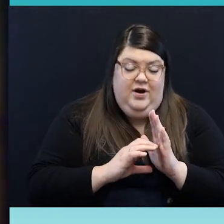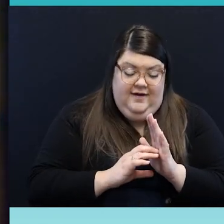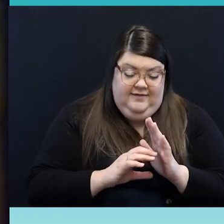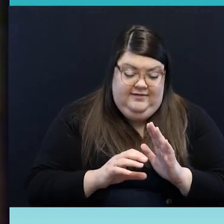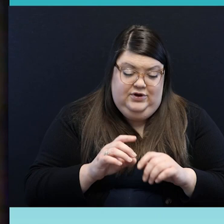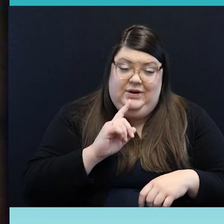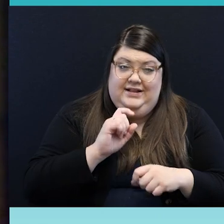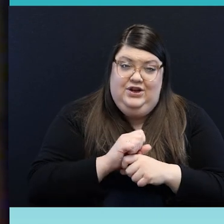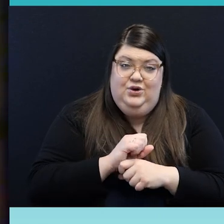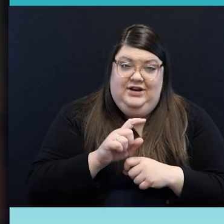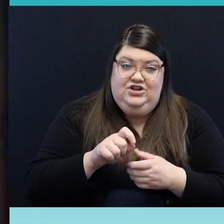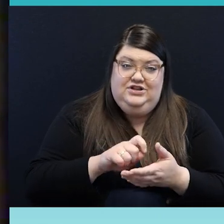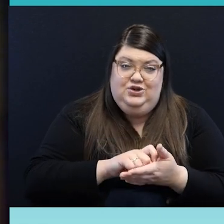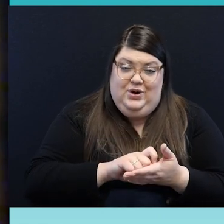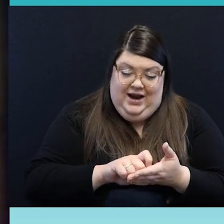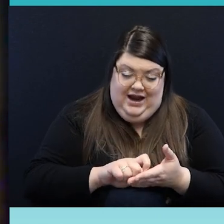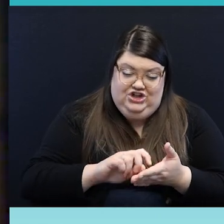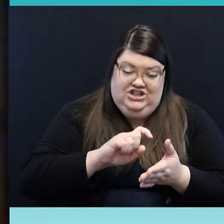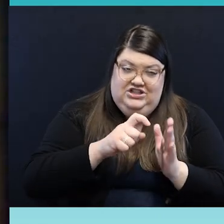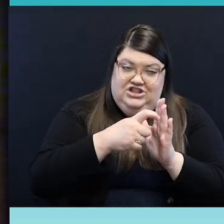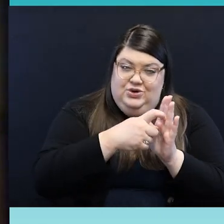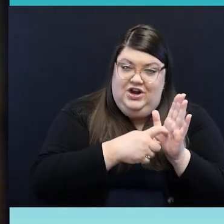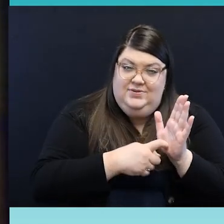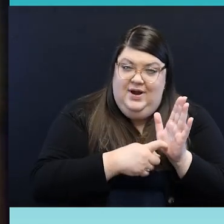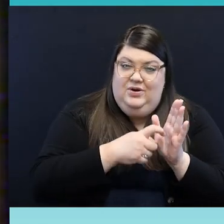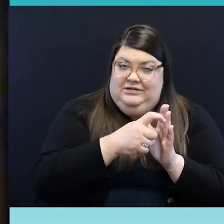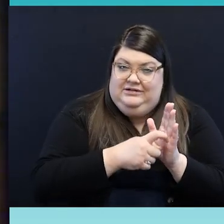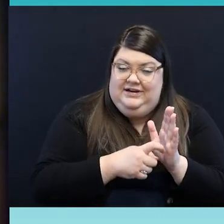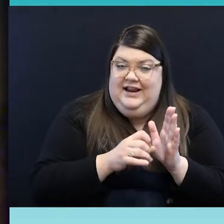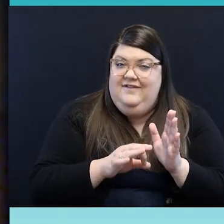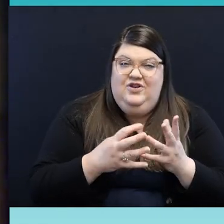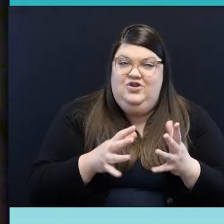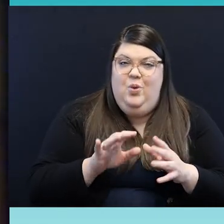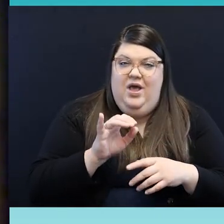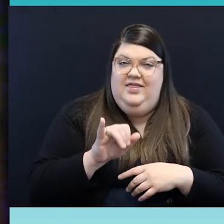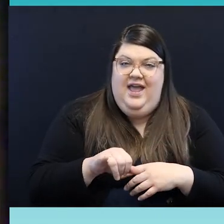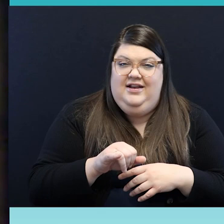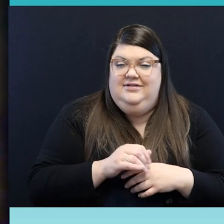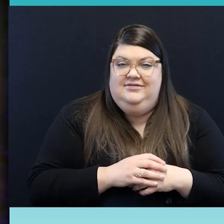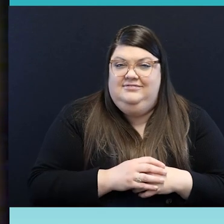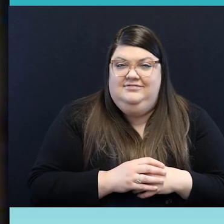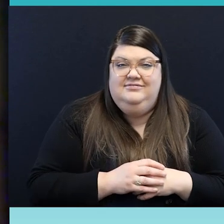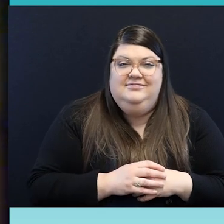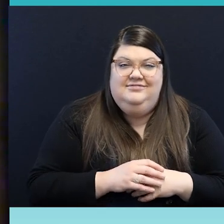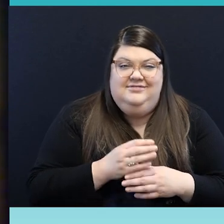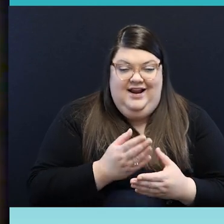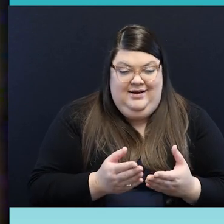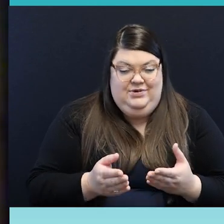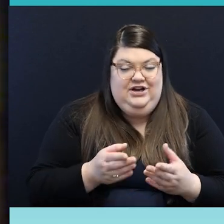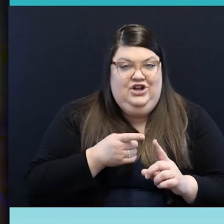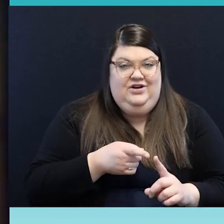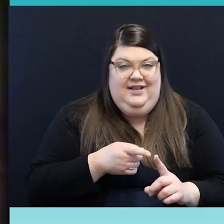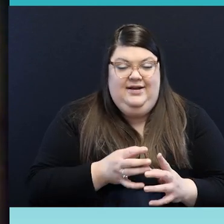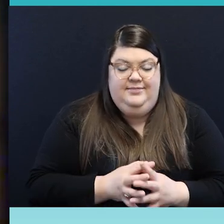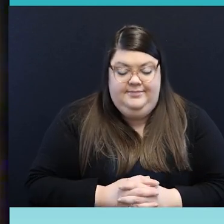can literally just scratch them out if you don't want that particular item or